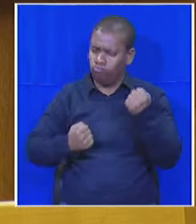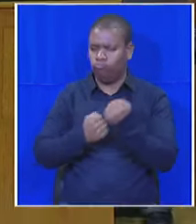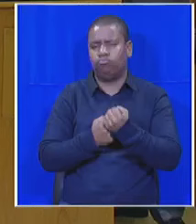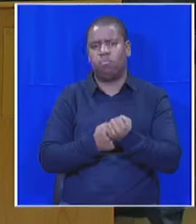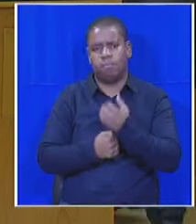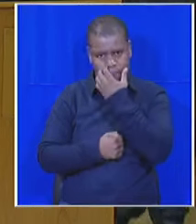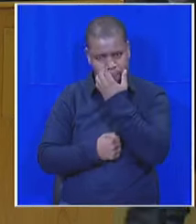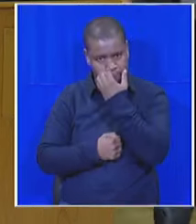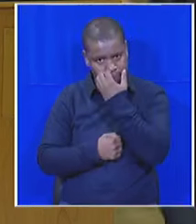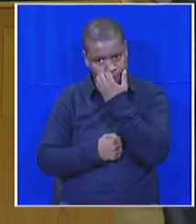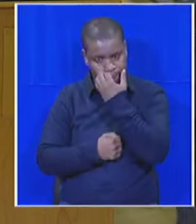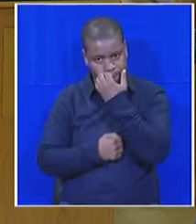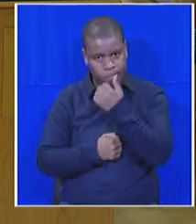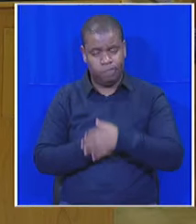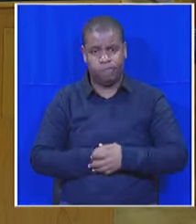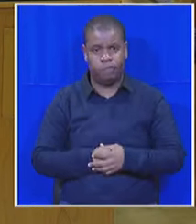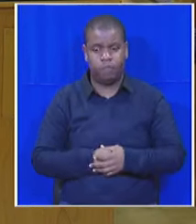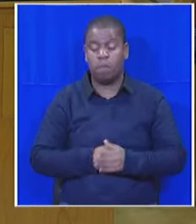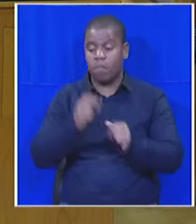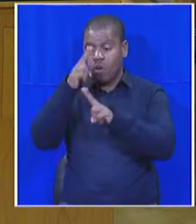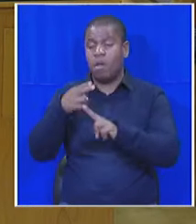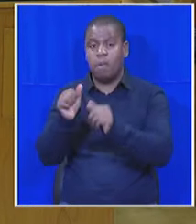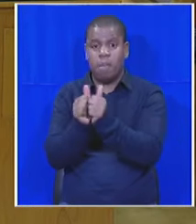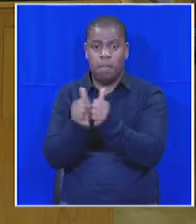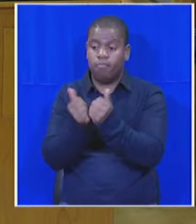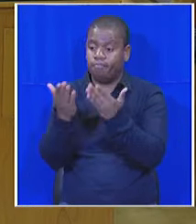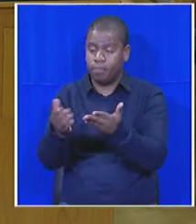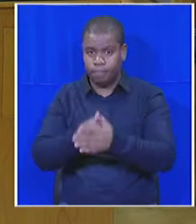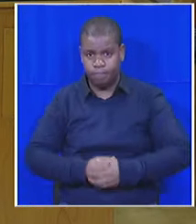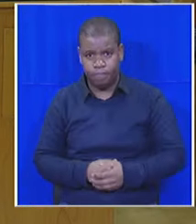very much. Honourable Member.